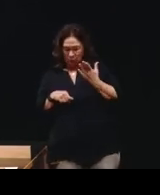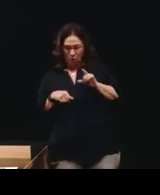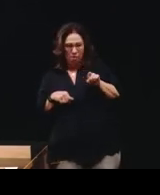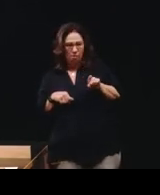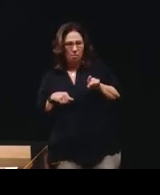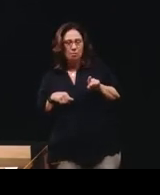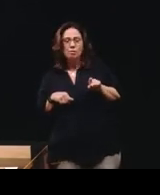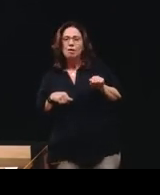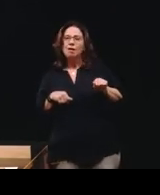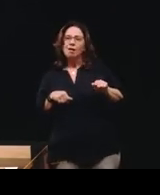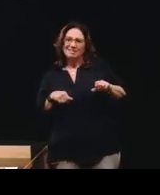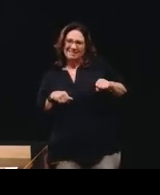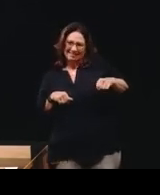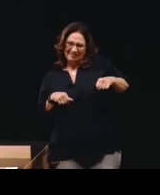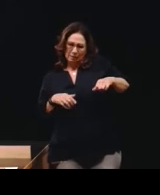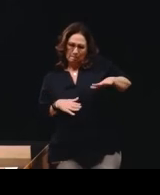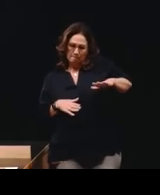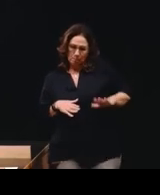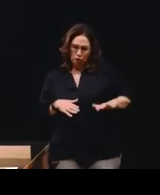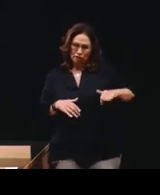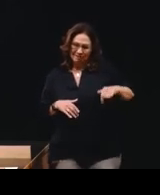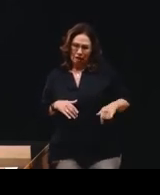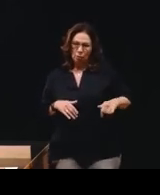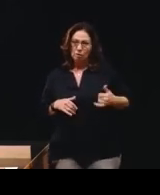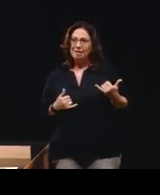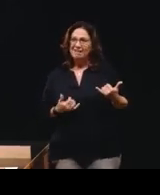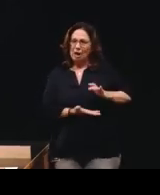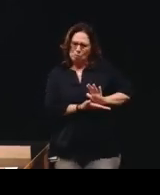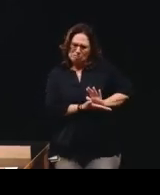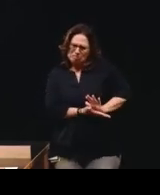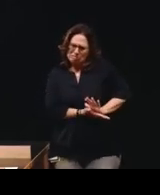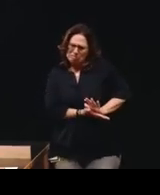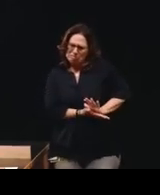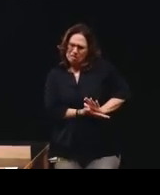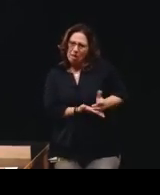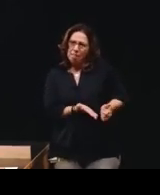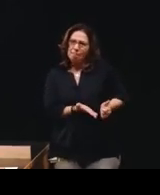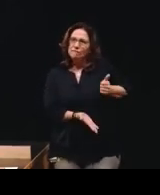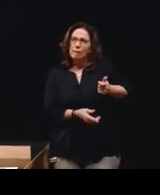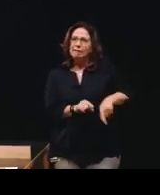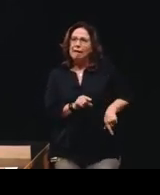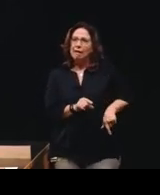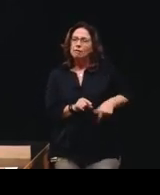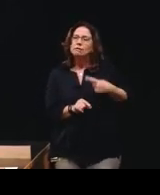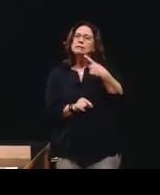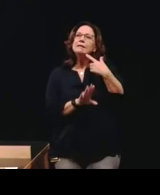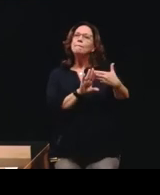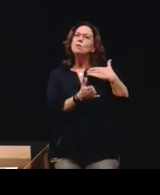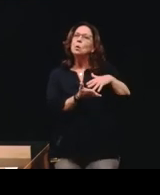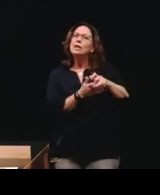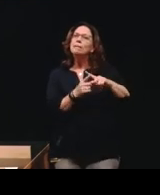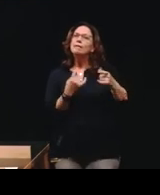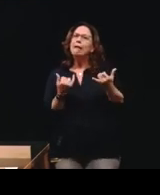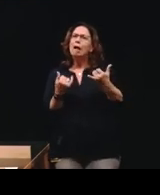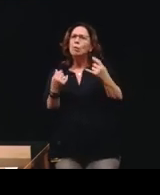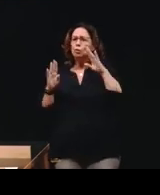leg. So much so that you can no longer lift up their previously identified weak left leg.